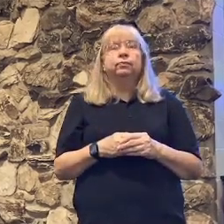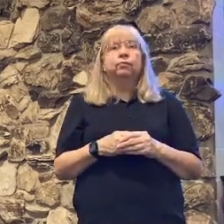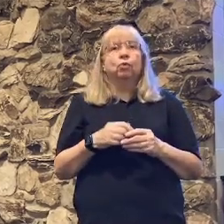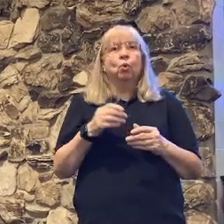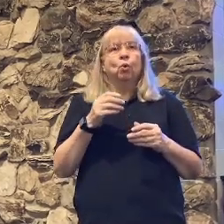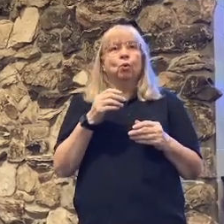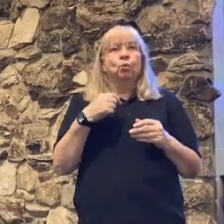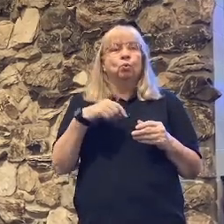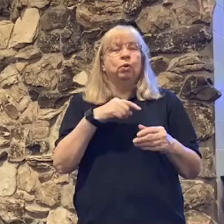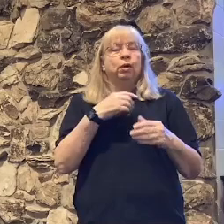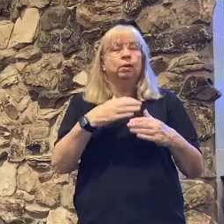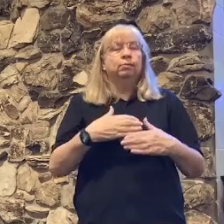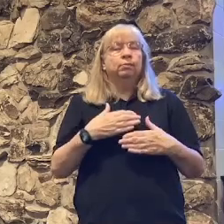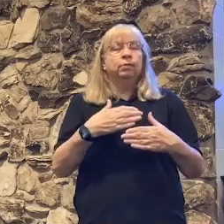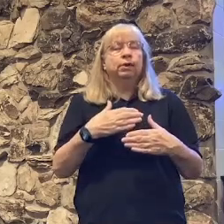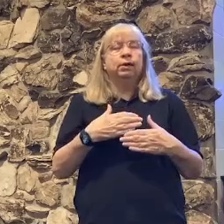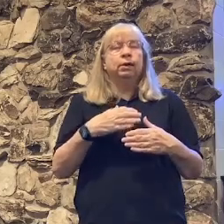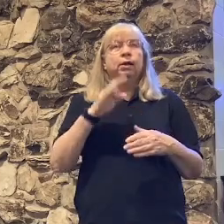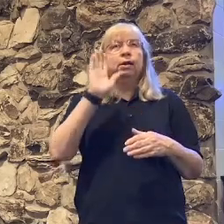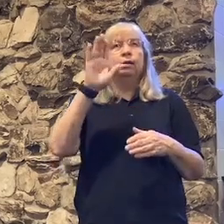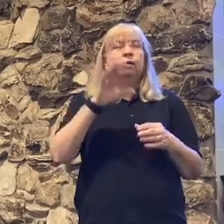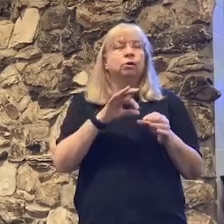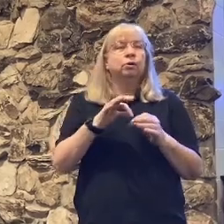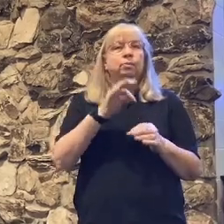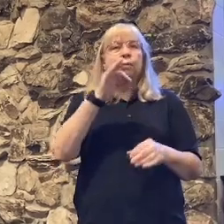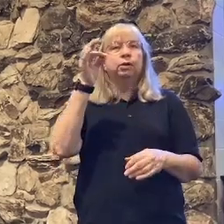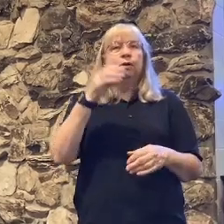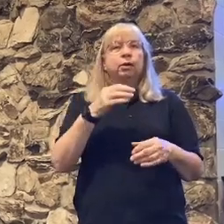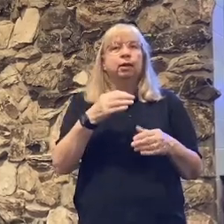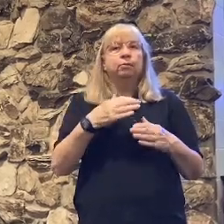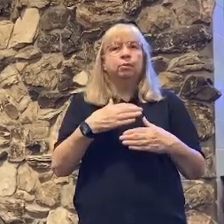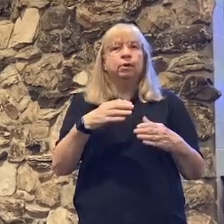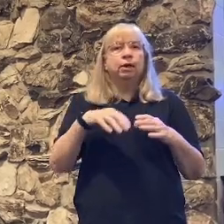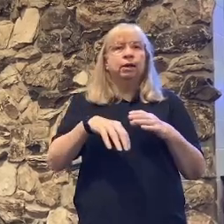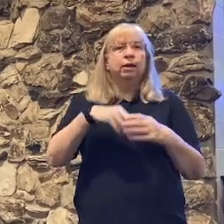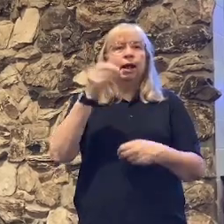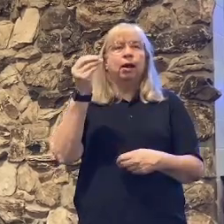where we can breathe in your spirit and breathe out the burdens.